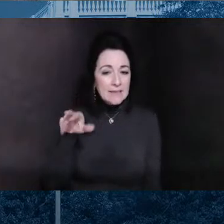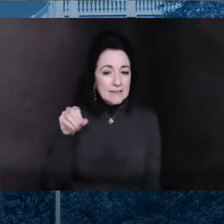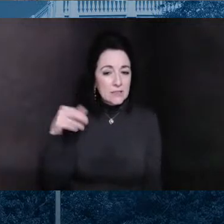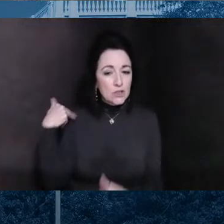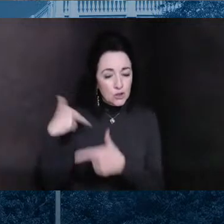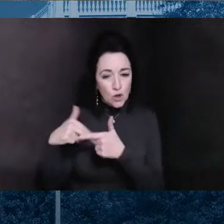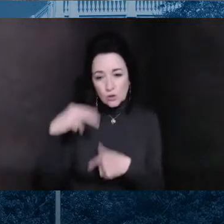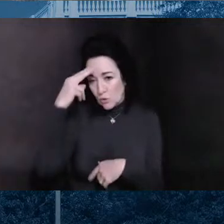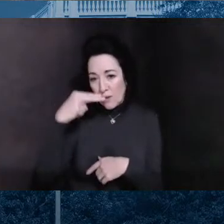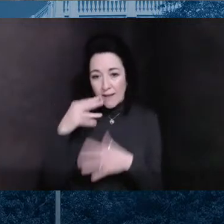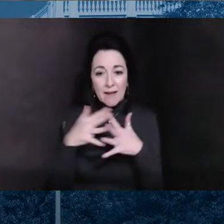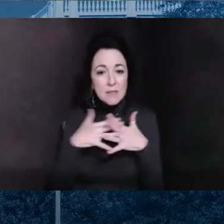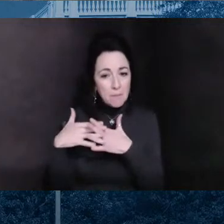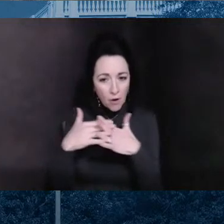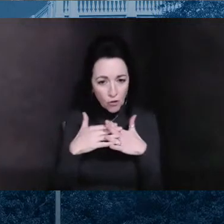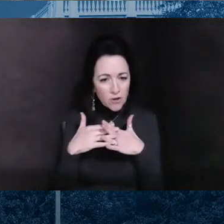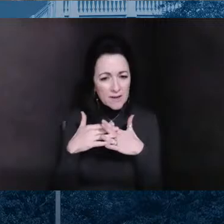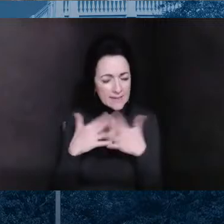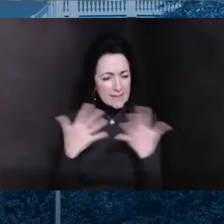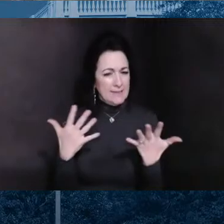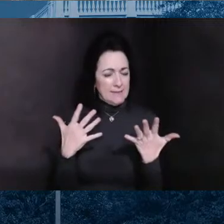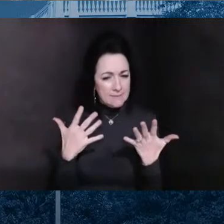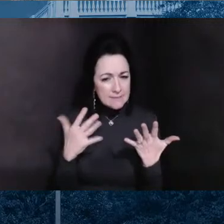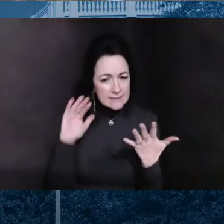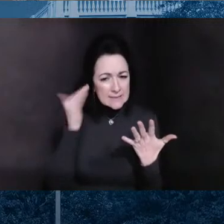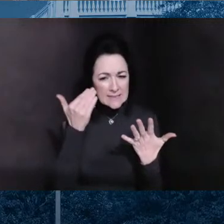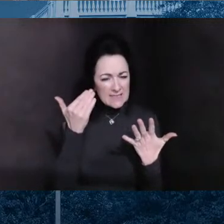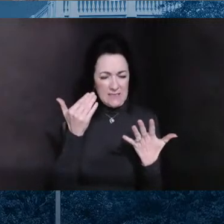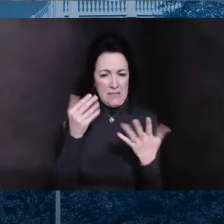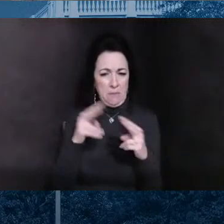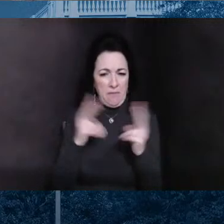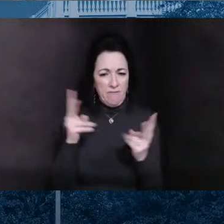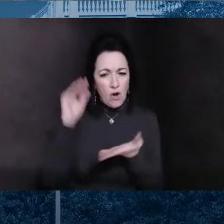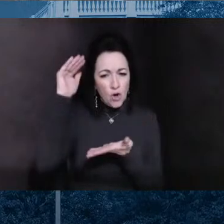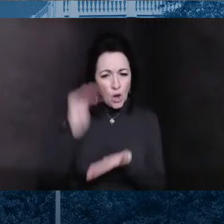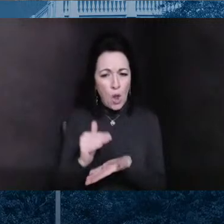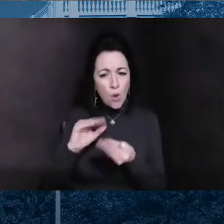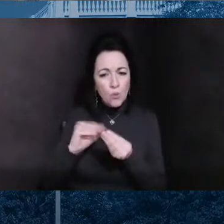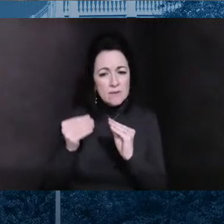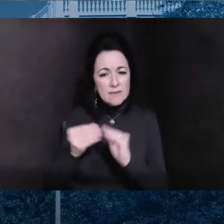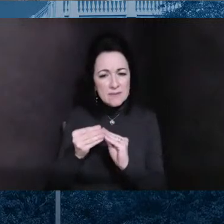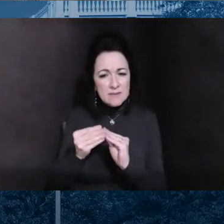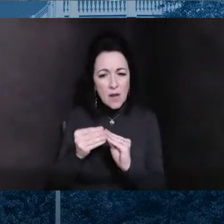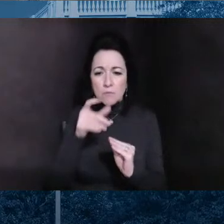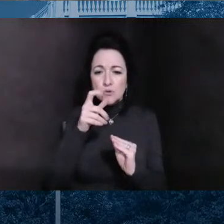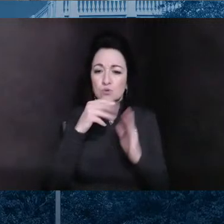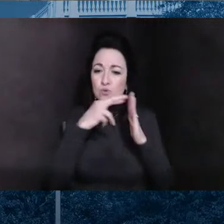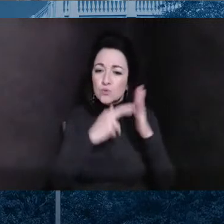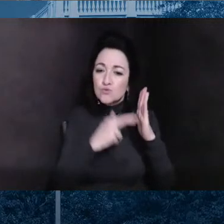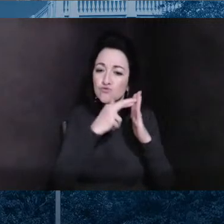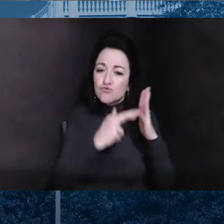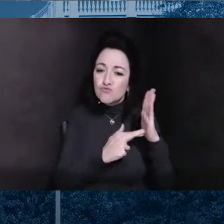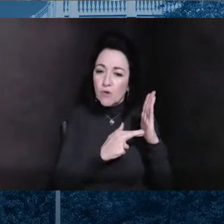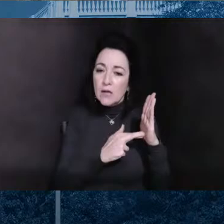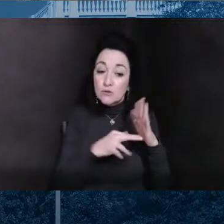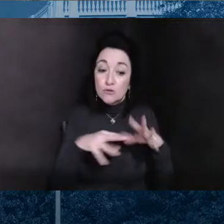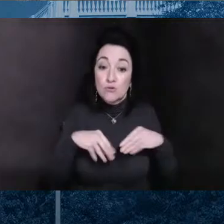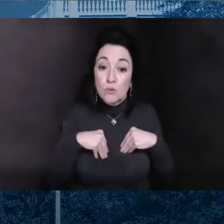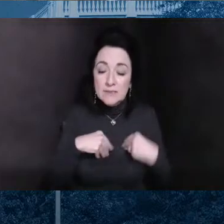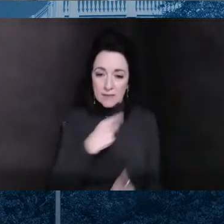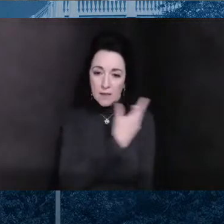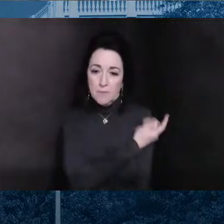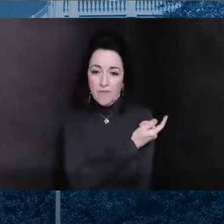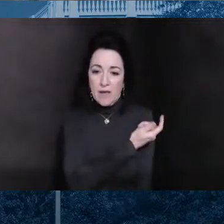really would like to see more folks get on the registry, but it also really is an important signal to us that we've got to